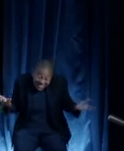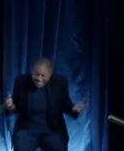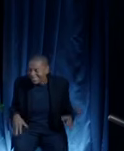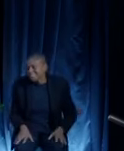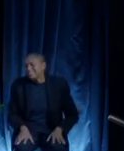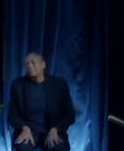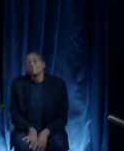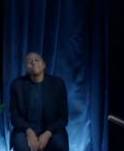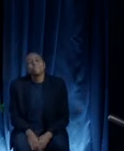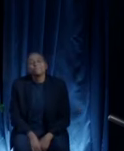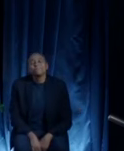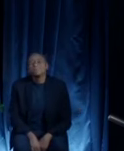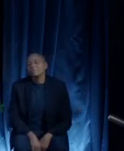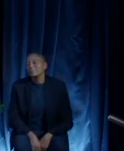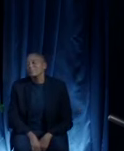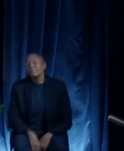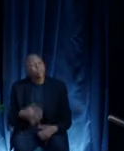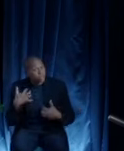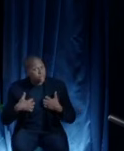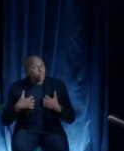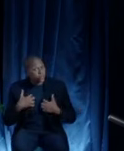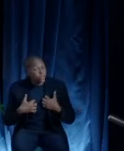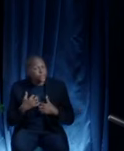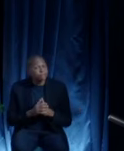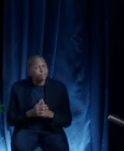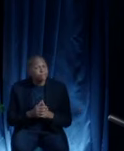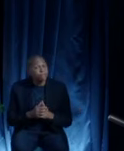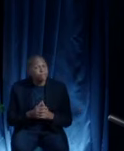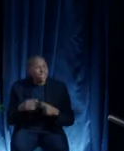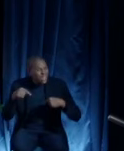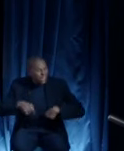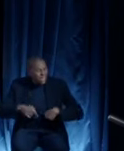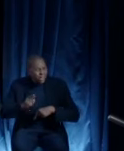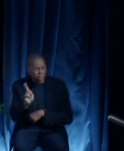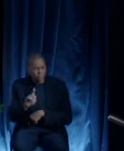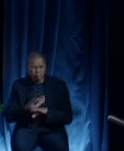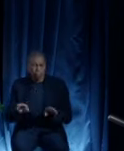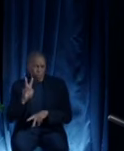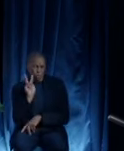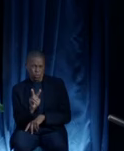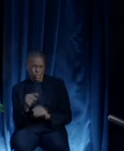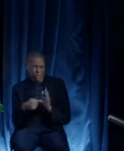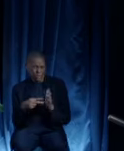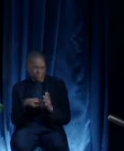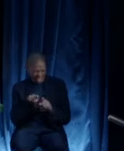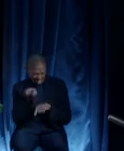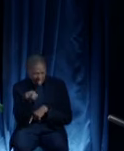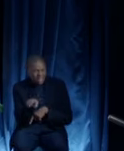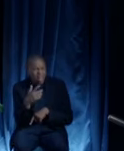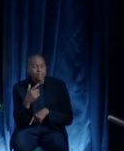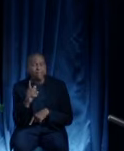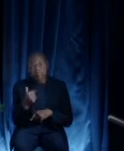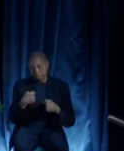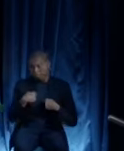good. I mean, it's very interesting that nobody here has really watched the series, because I was going to ask, you know, as two writers who have books